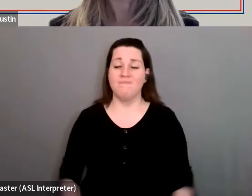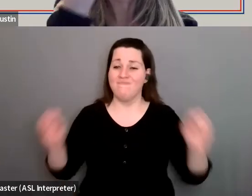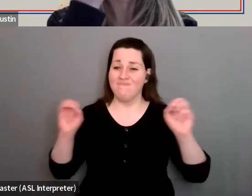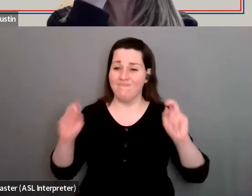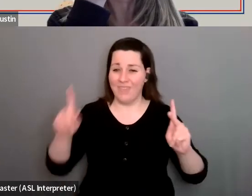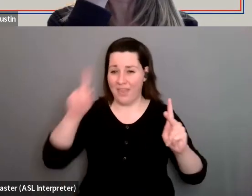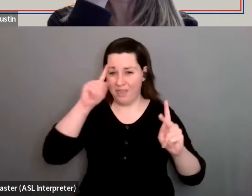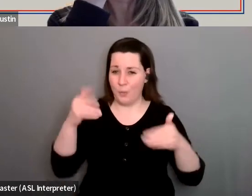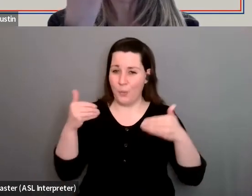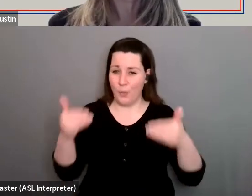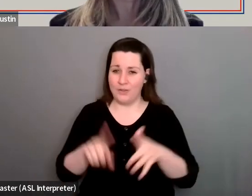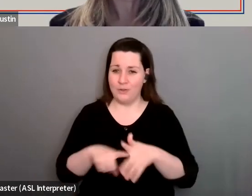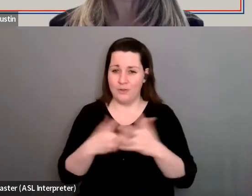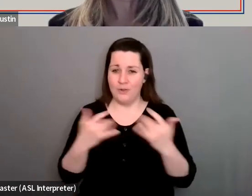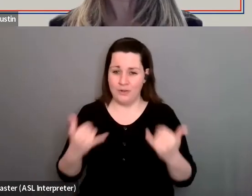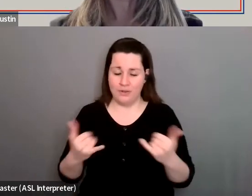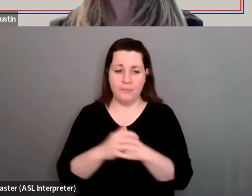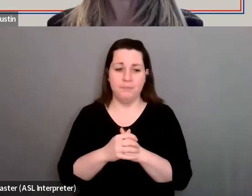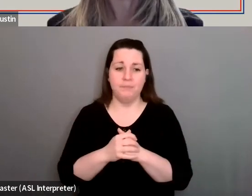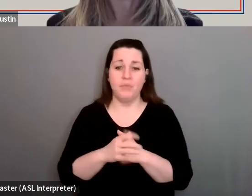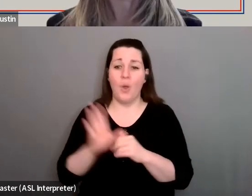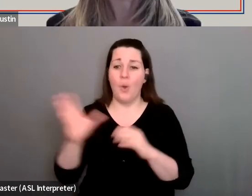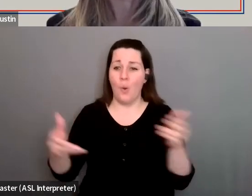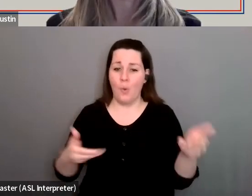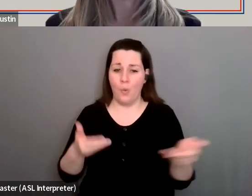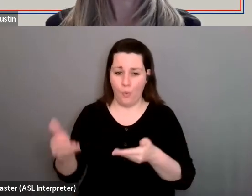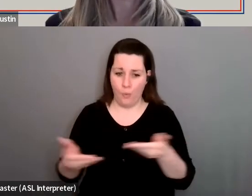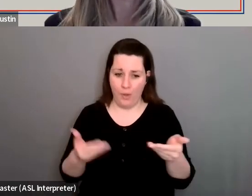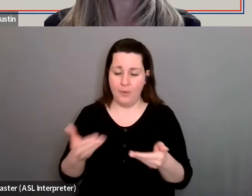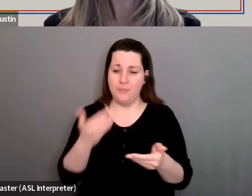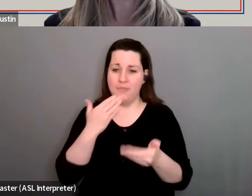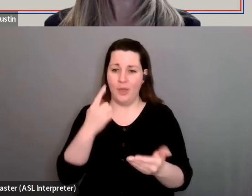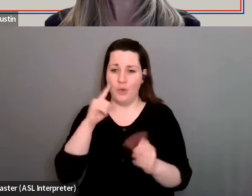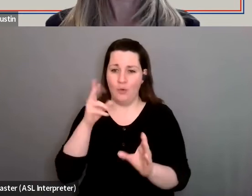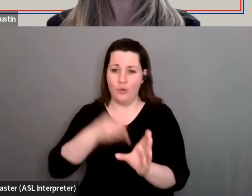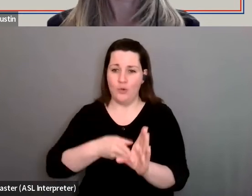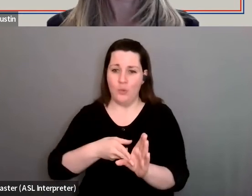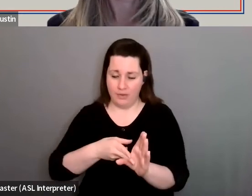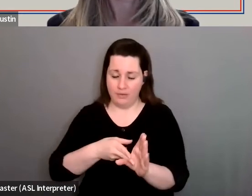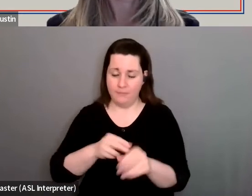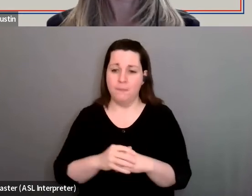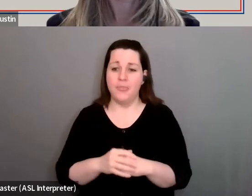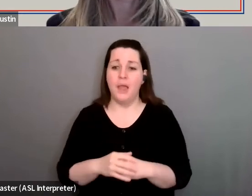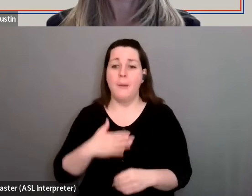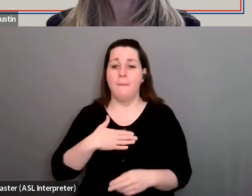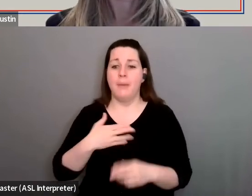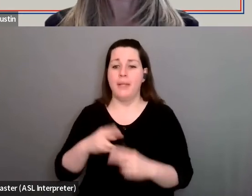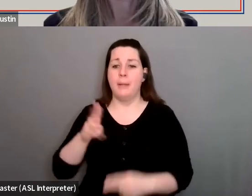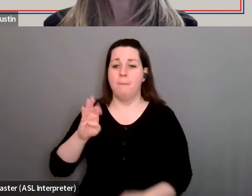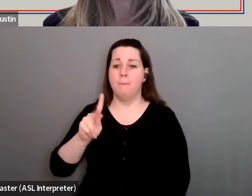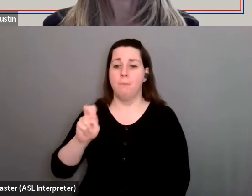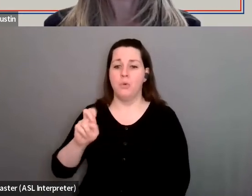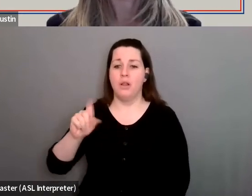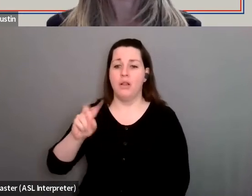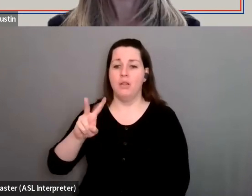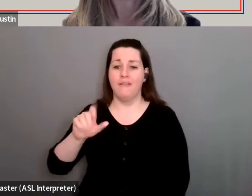go ahead and get started now. Welcome again, everybody. Thanks for joining us today, this evening. I'm Brooke Lovelace. I'm the Executive